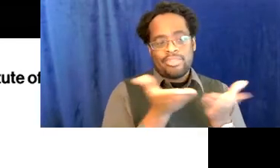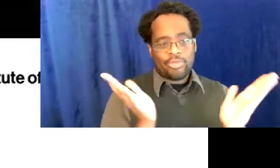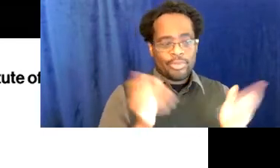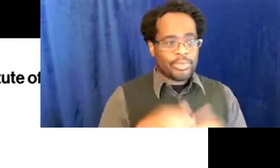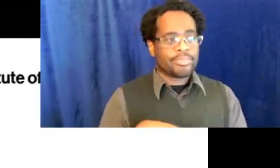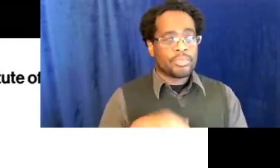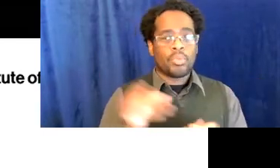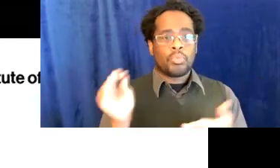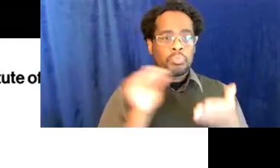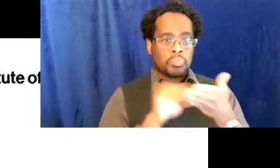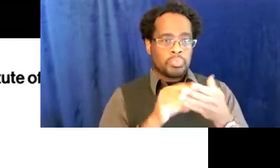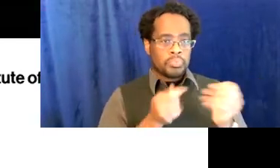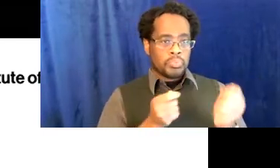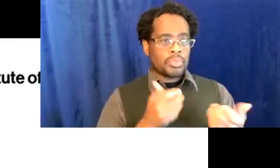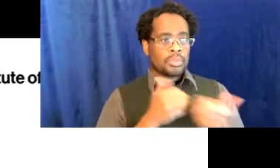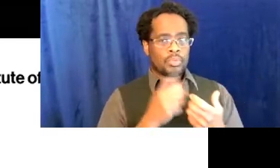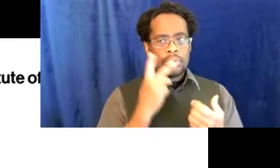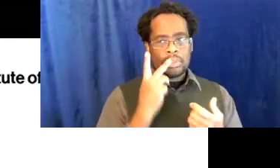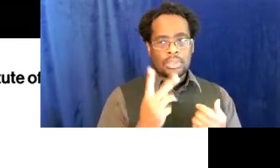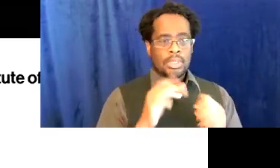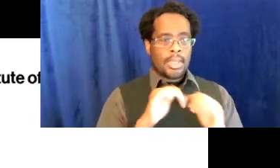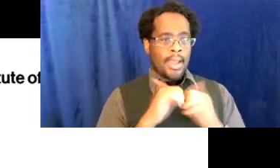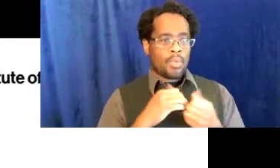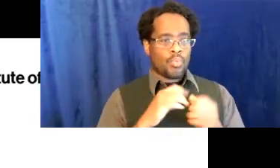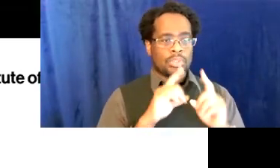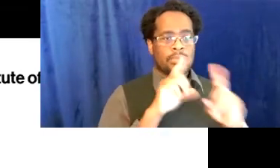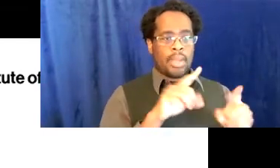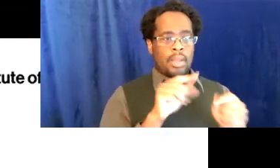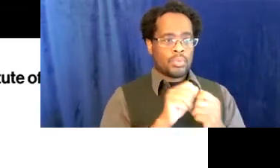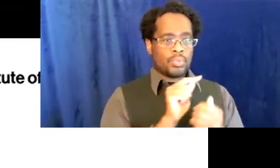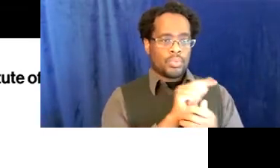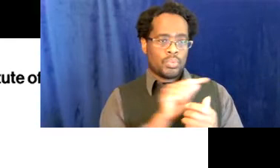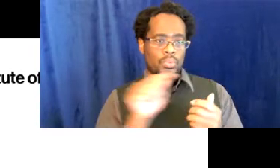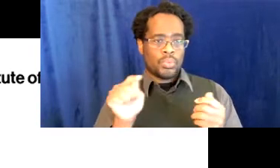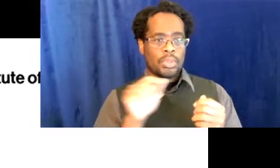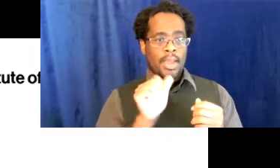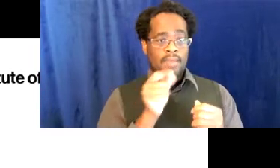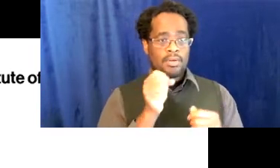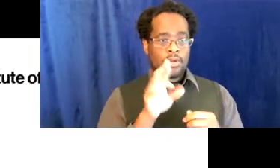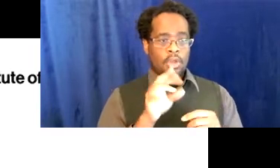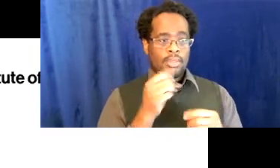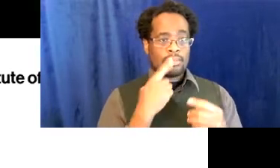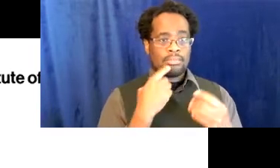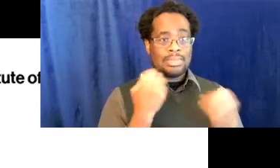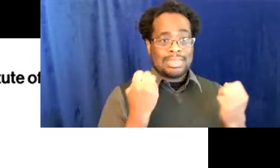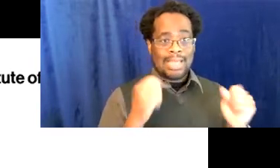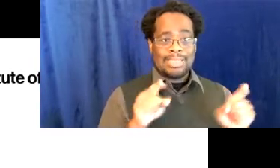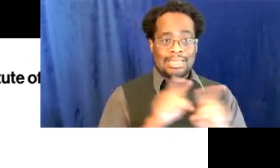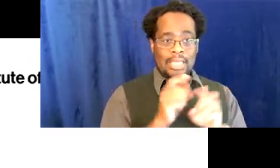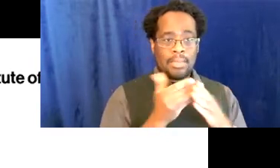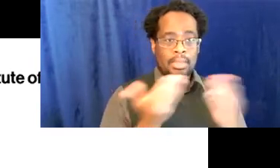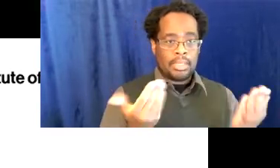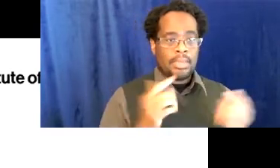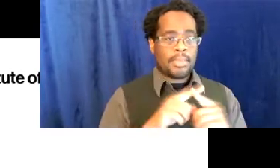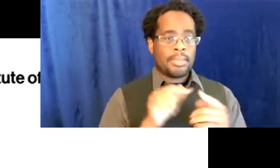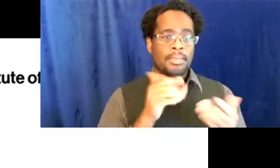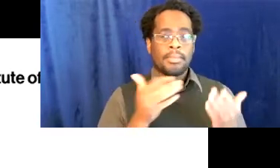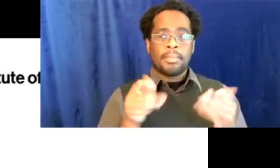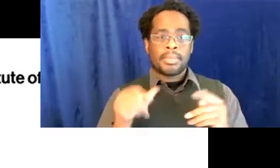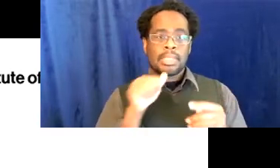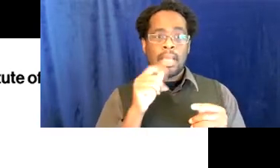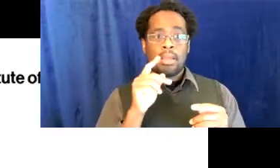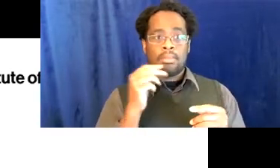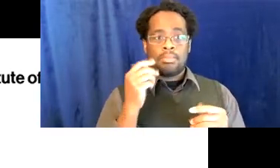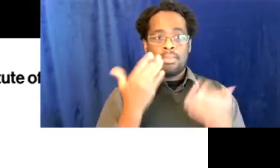individuals about sign language. Well, really any language, but we're focusing on sign language, of course. So we'll use some questions that have been developed